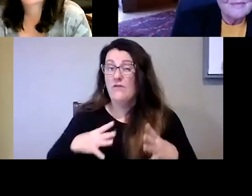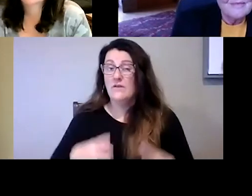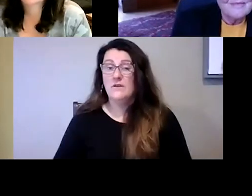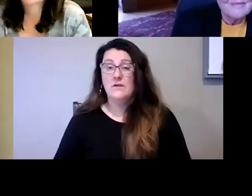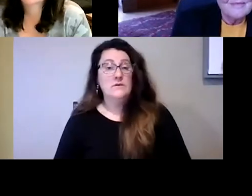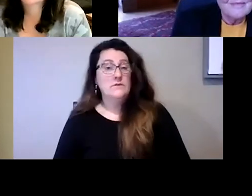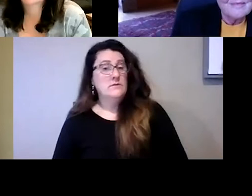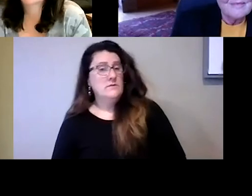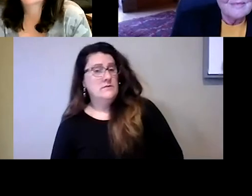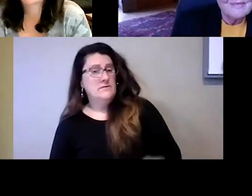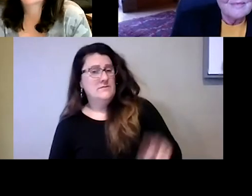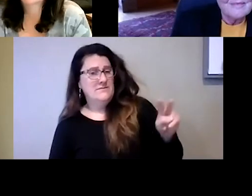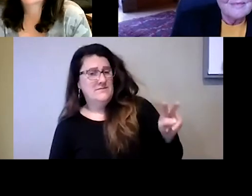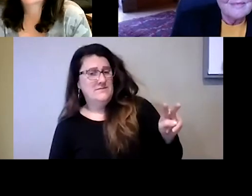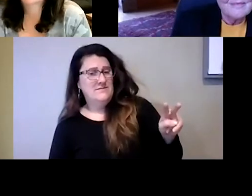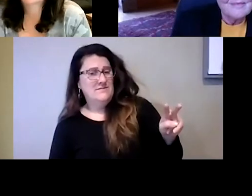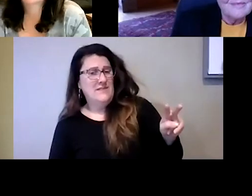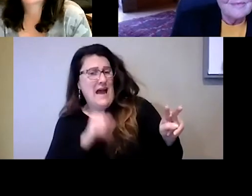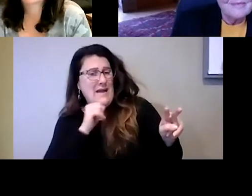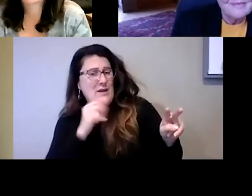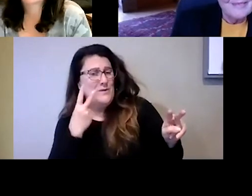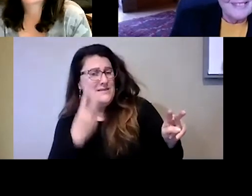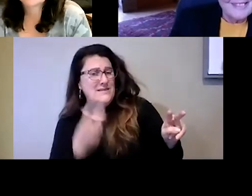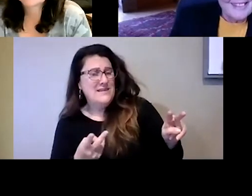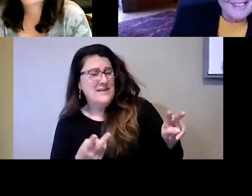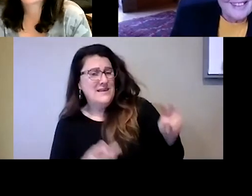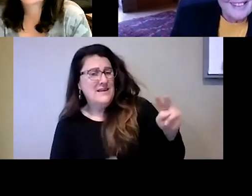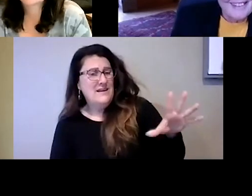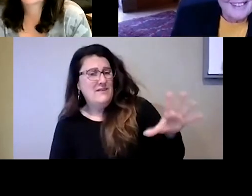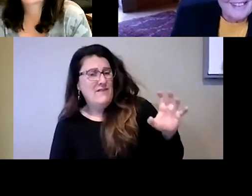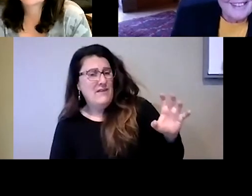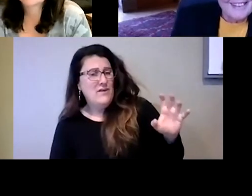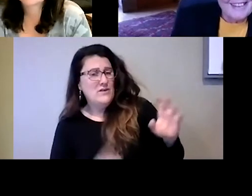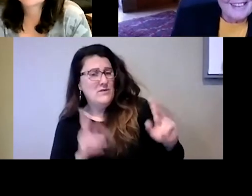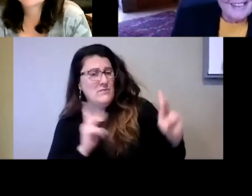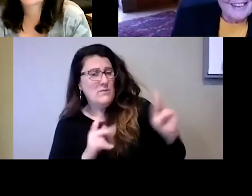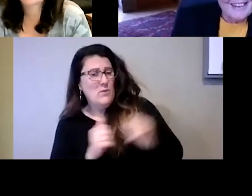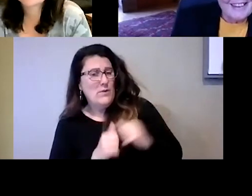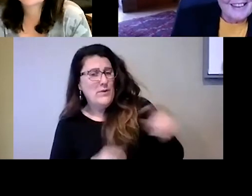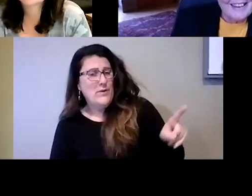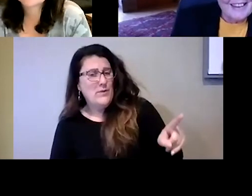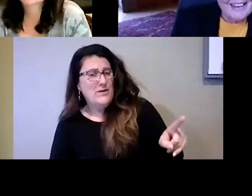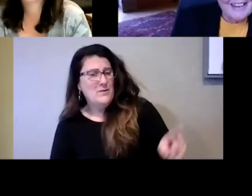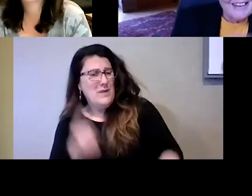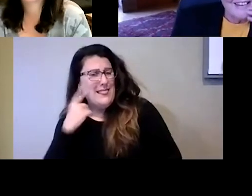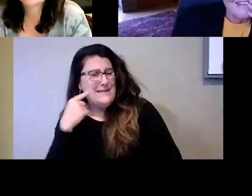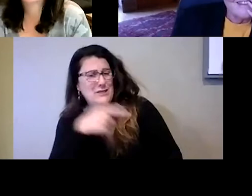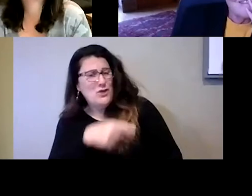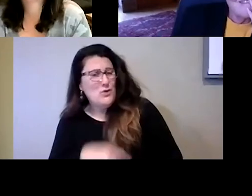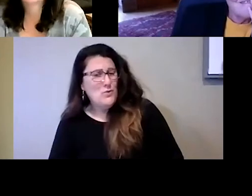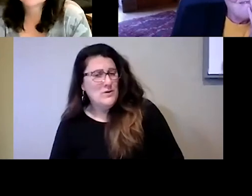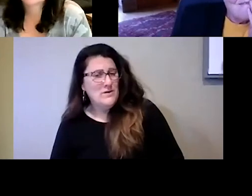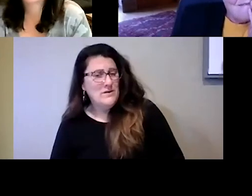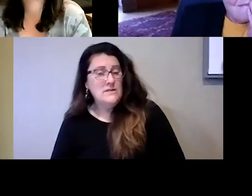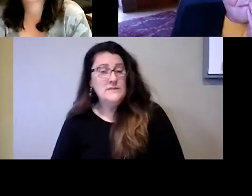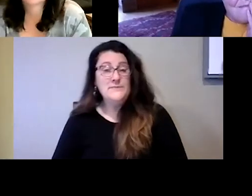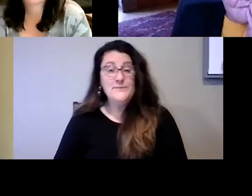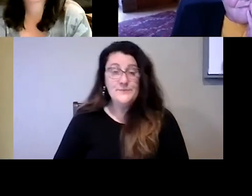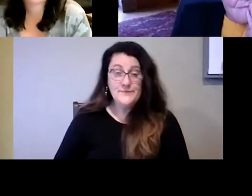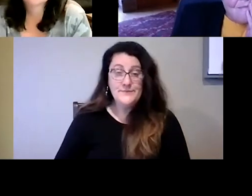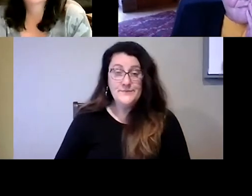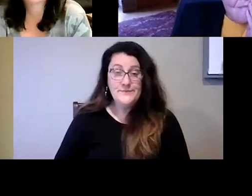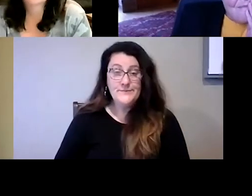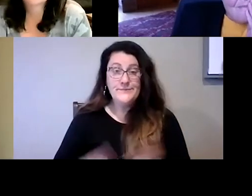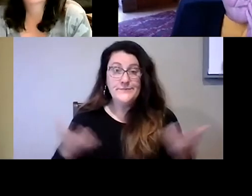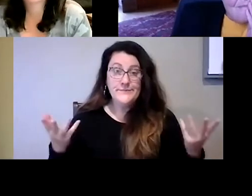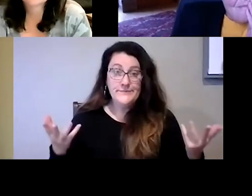looks over your shoulder and says, well, I don't see the 500 employees with you, so why should I listen to you? Well, then you